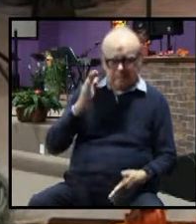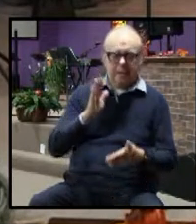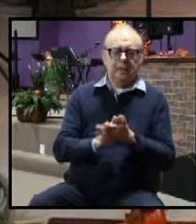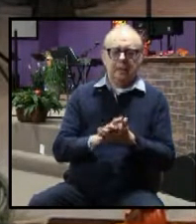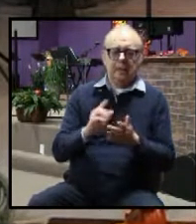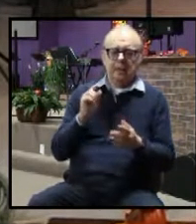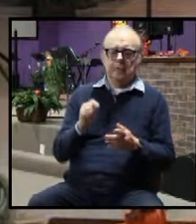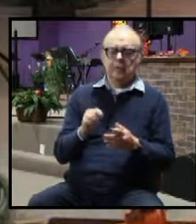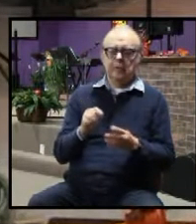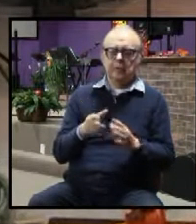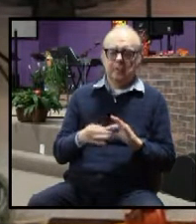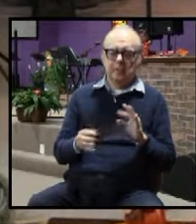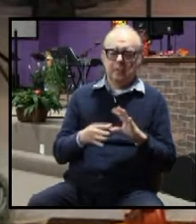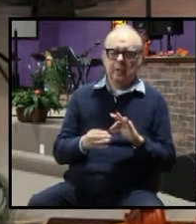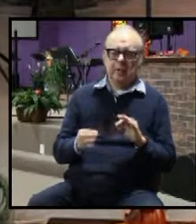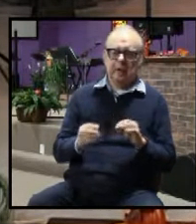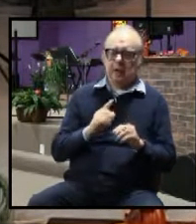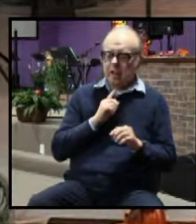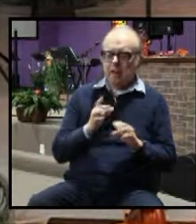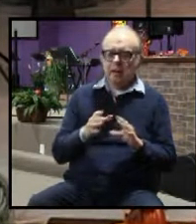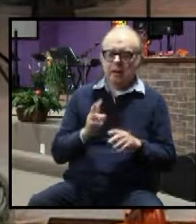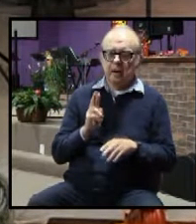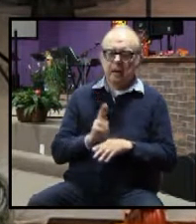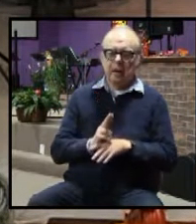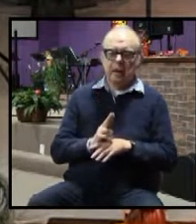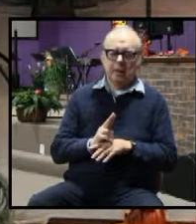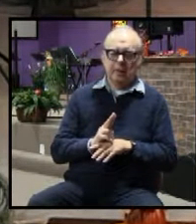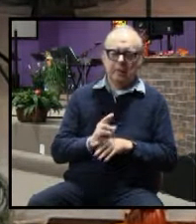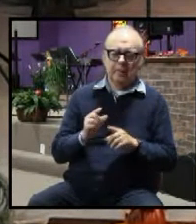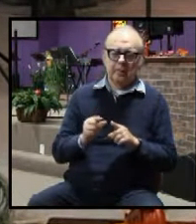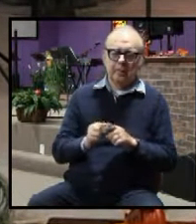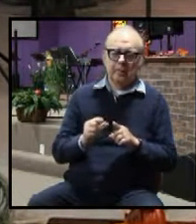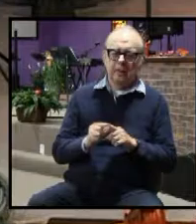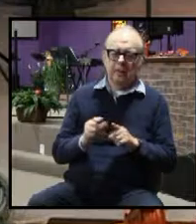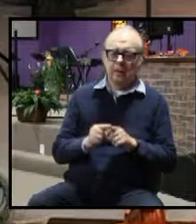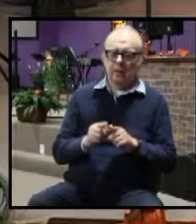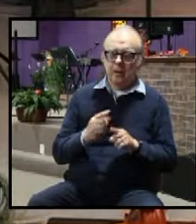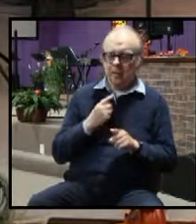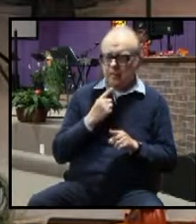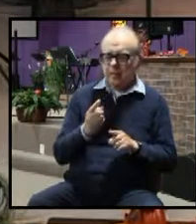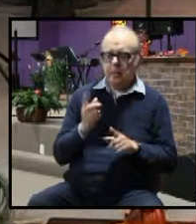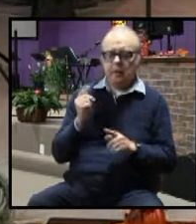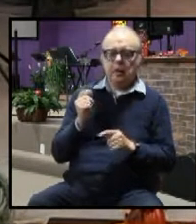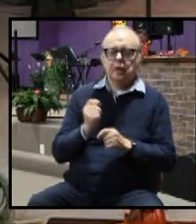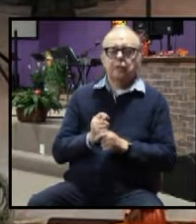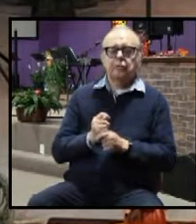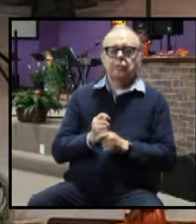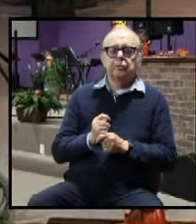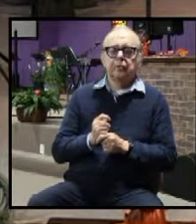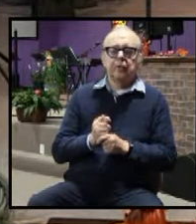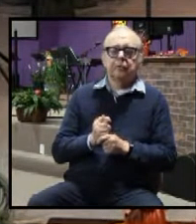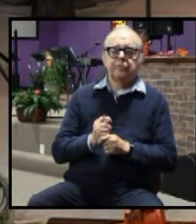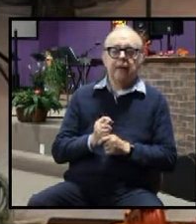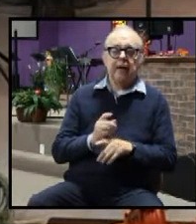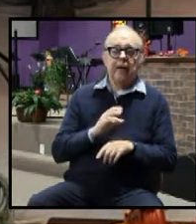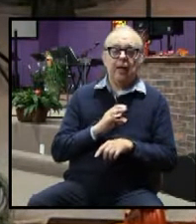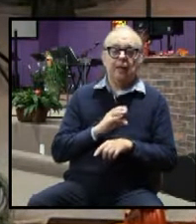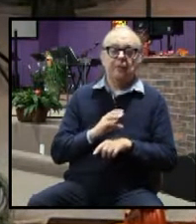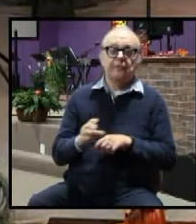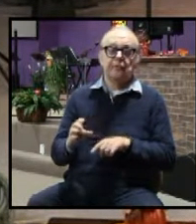And I believe there was a point in there where someone used these words, and I think it was him. He says, trust the force,